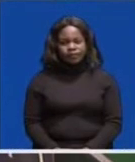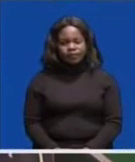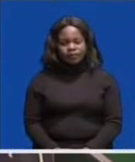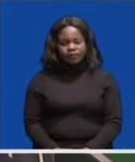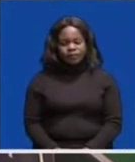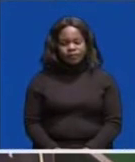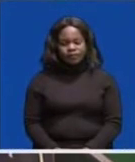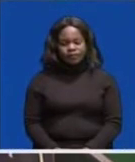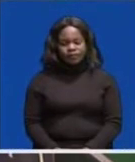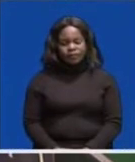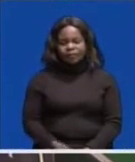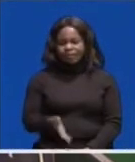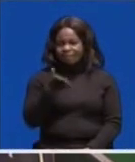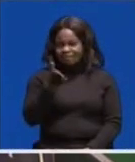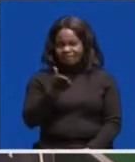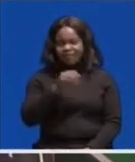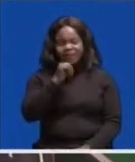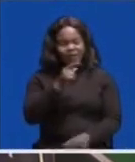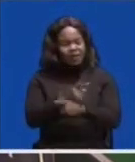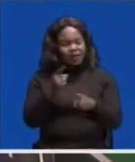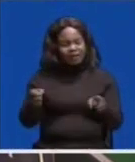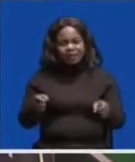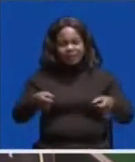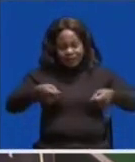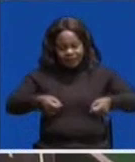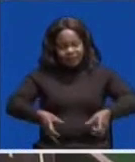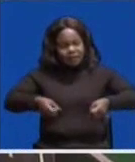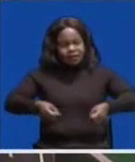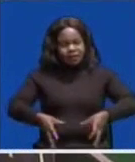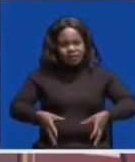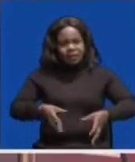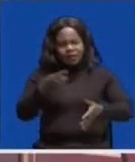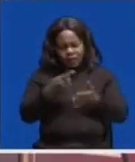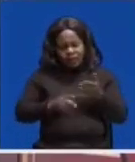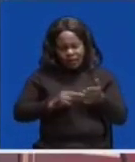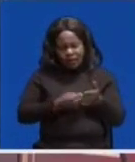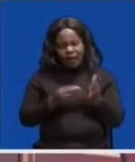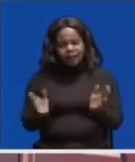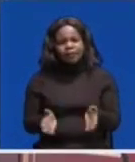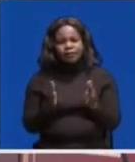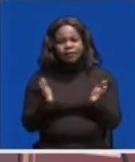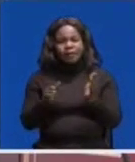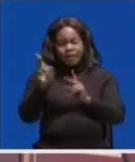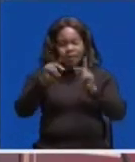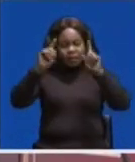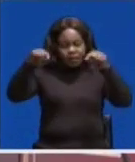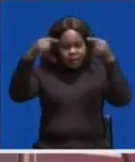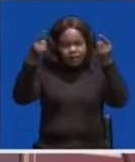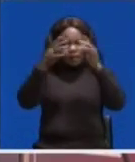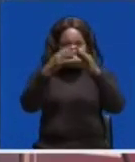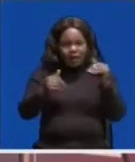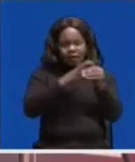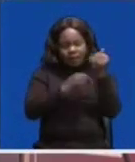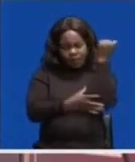is not just a brick, and that's what we are trying to emphasize. And People's Process for Housing and Poverty in